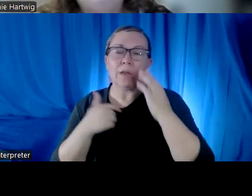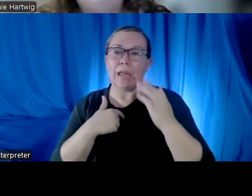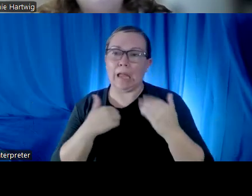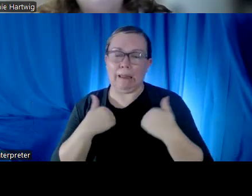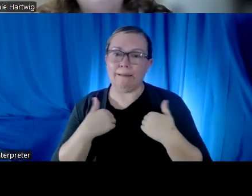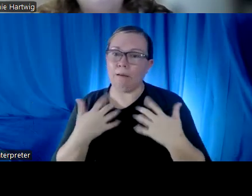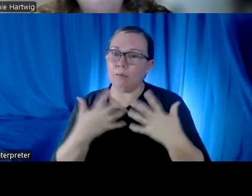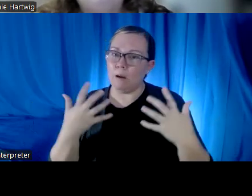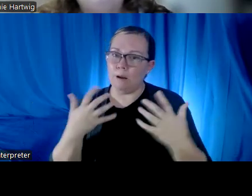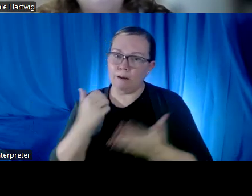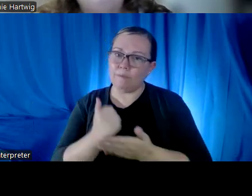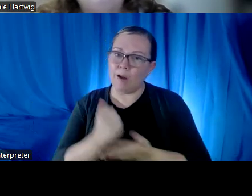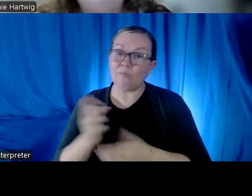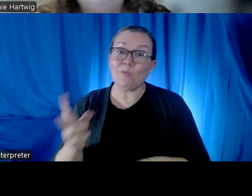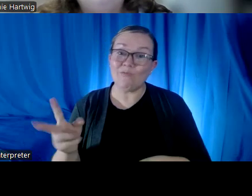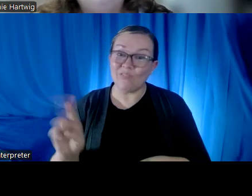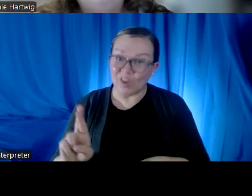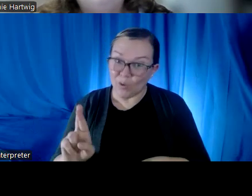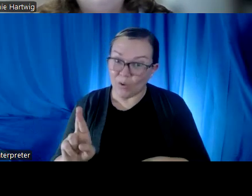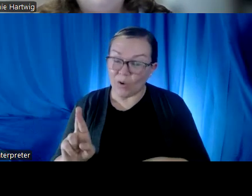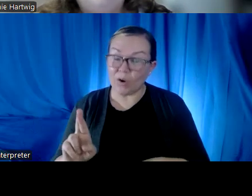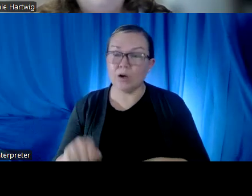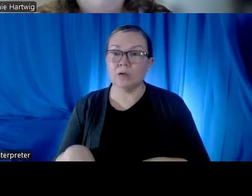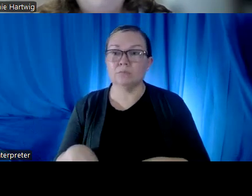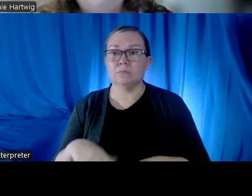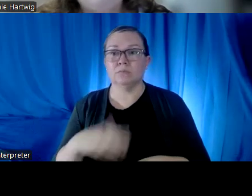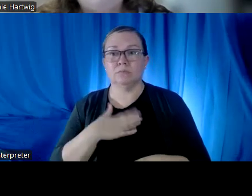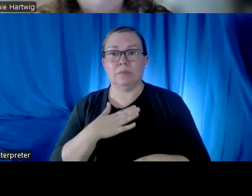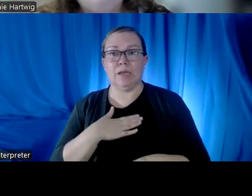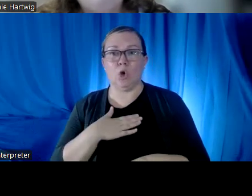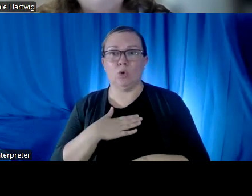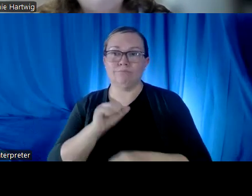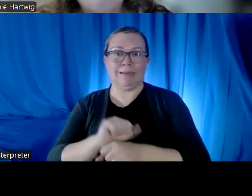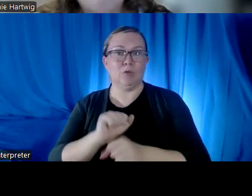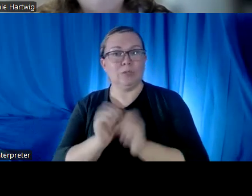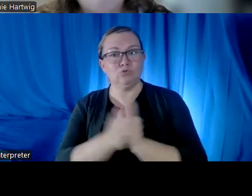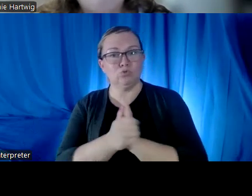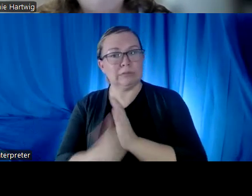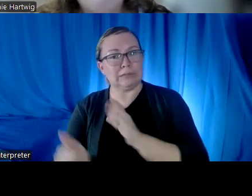from Voc Rehab. Did my own occupational skills training,